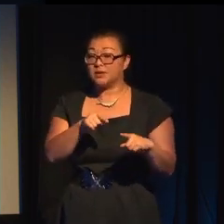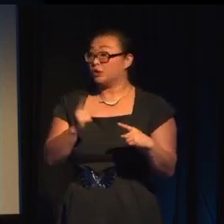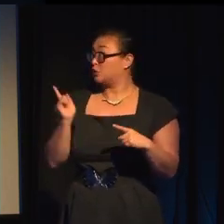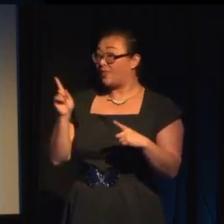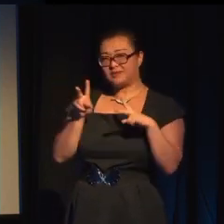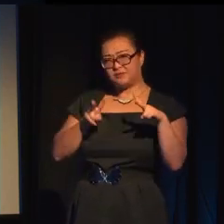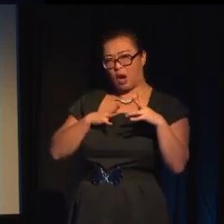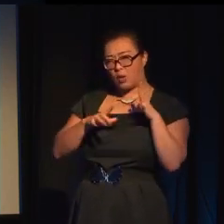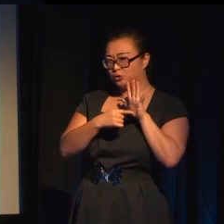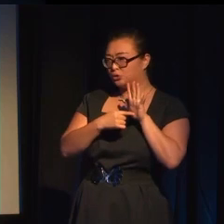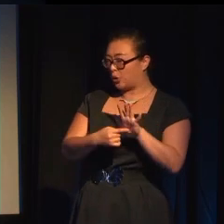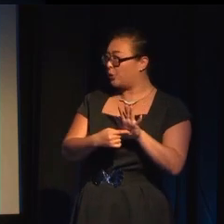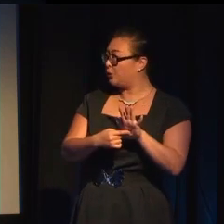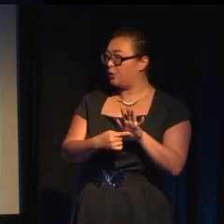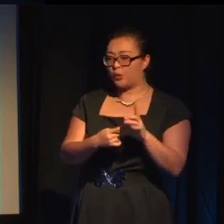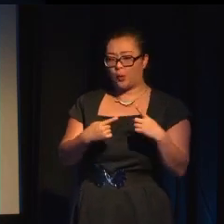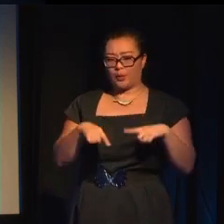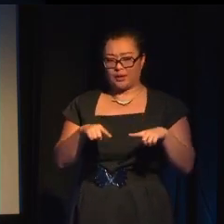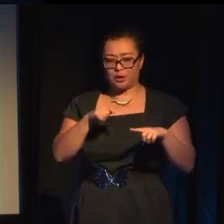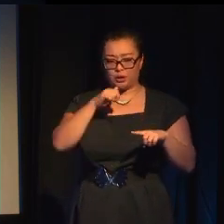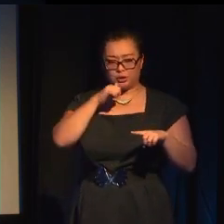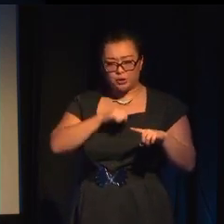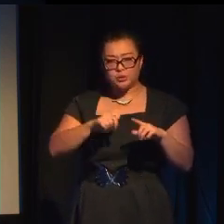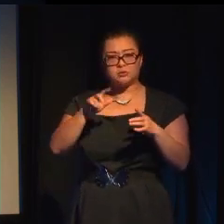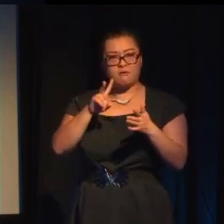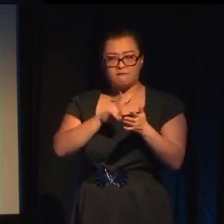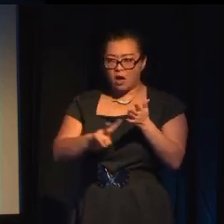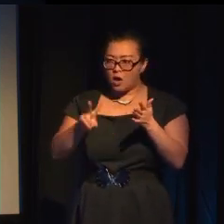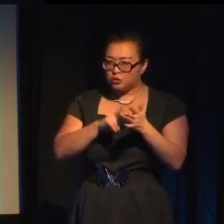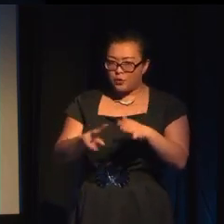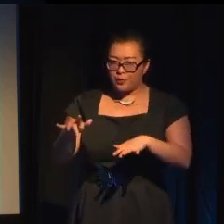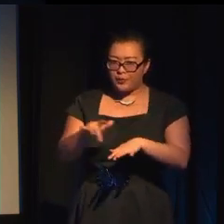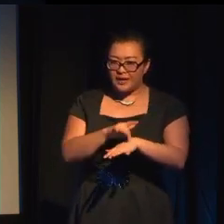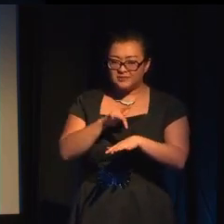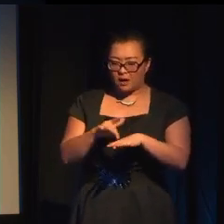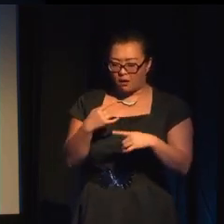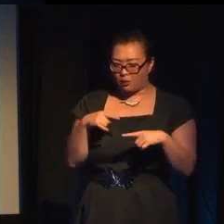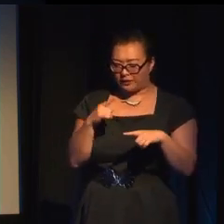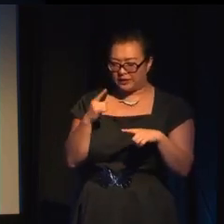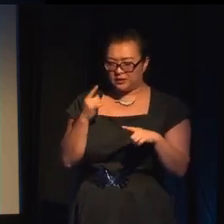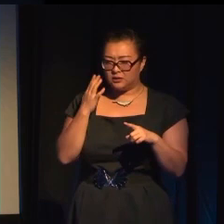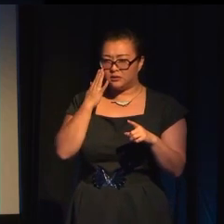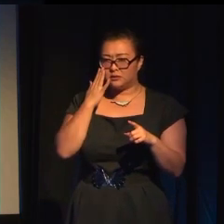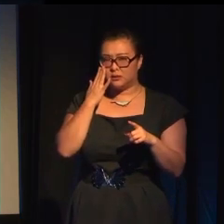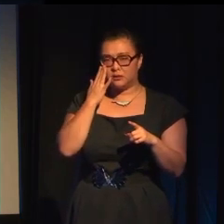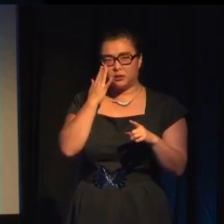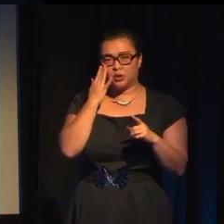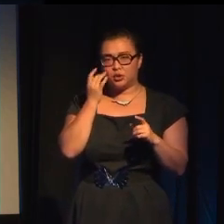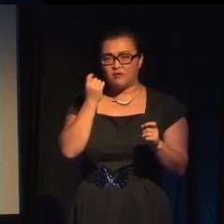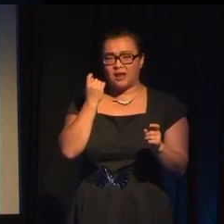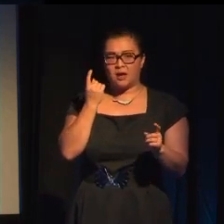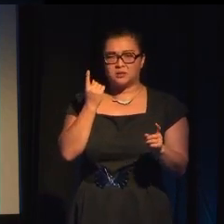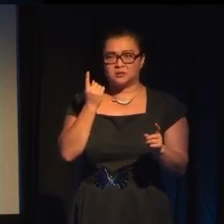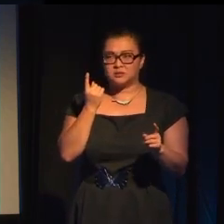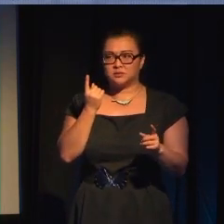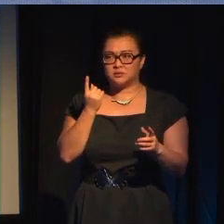we took virtual theatre and realizing, I mean, it was quite clear that you couldn't design a game just around the fact that